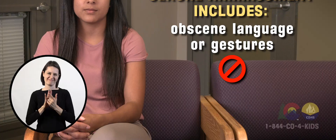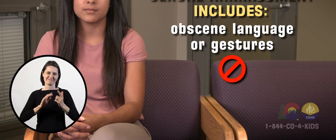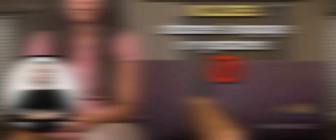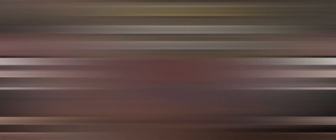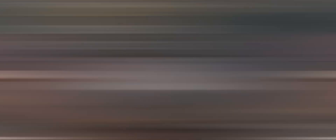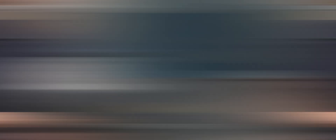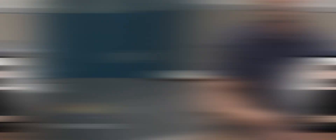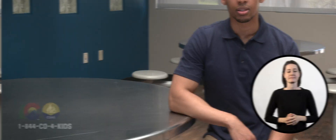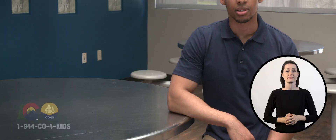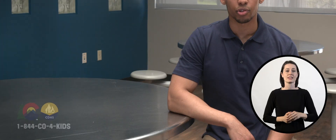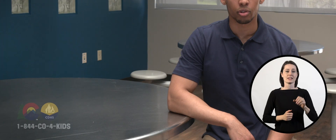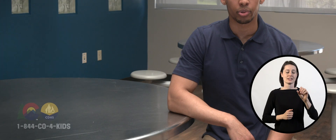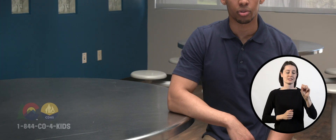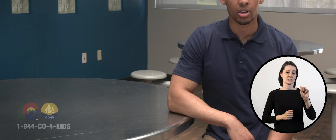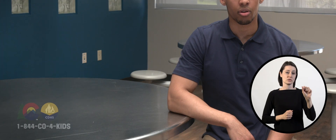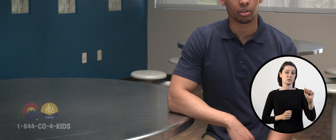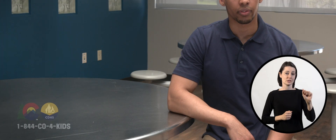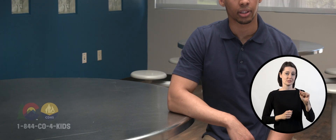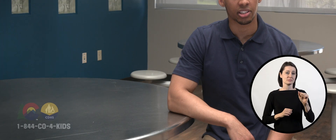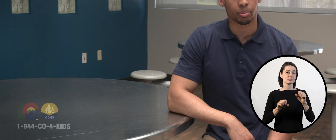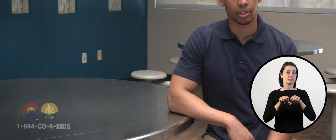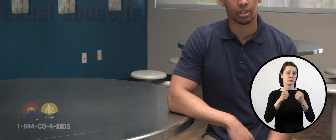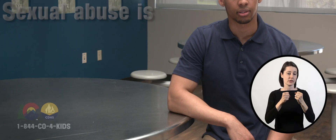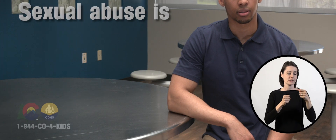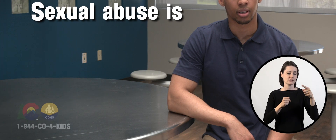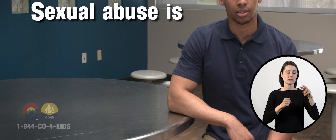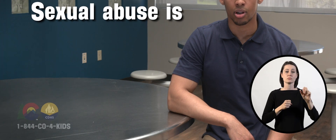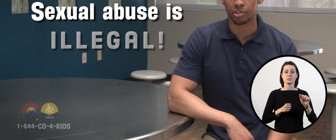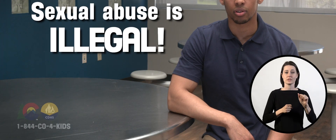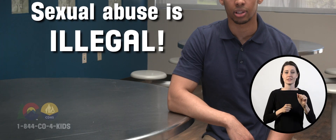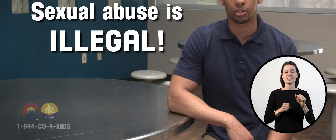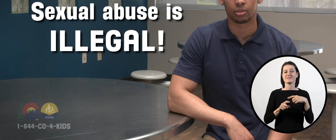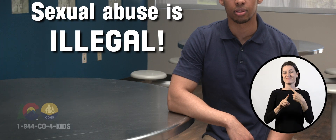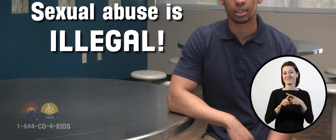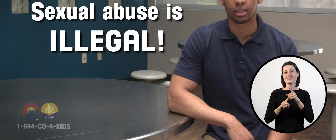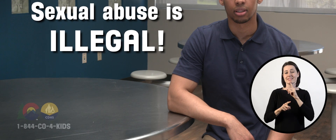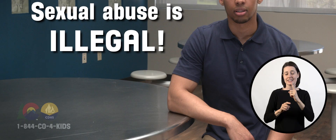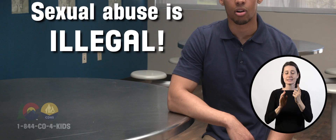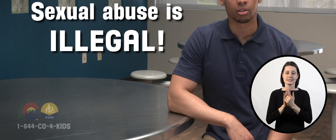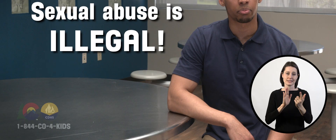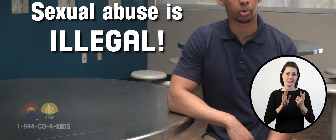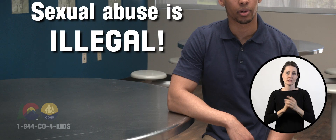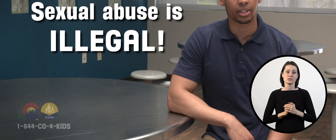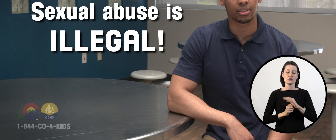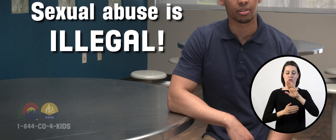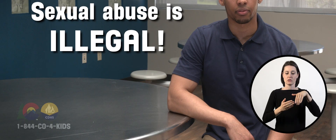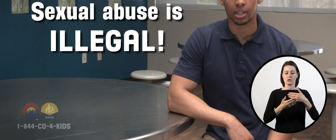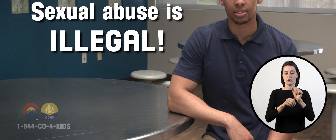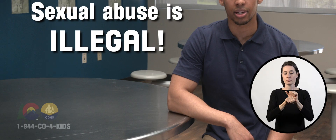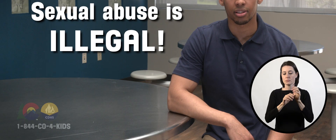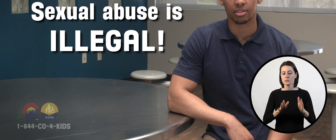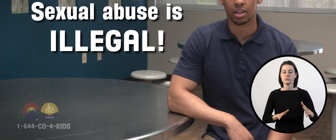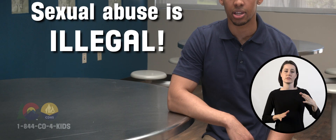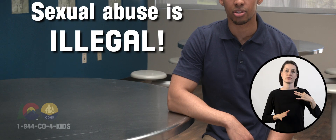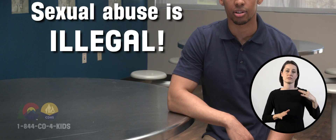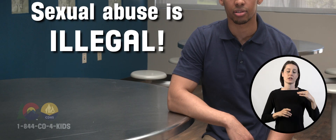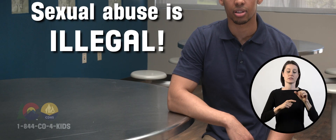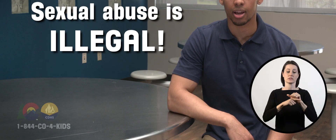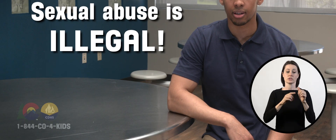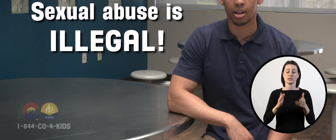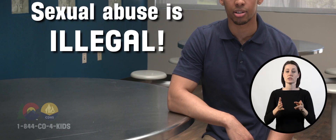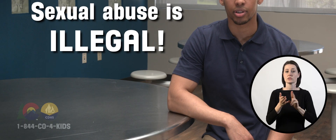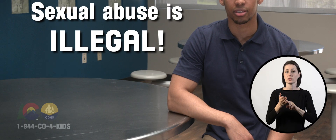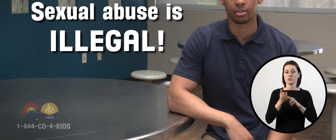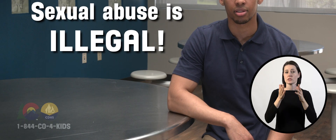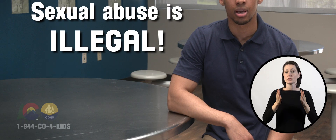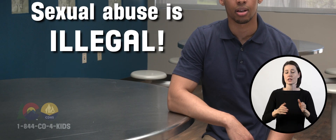gestures. Sexual abuse not only violates PREA, it's also illegal. All employees, volunteers, interns,